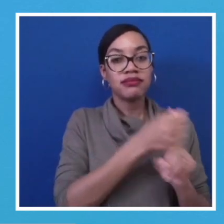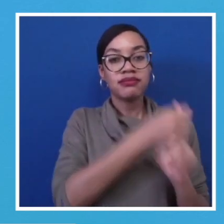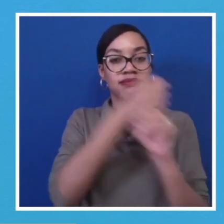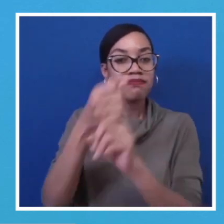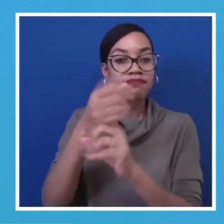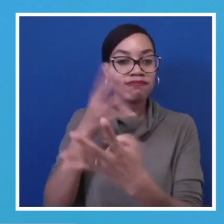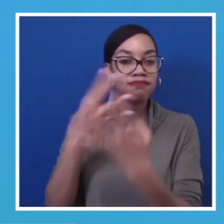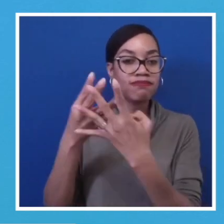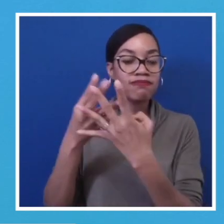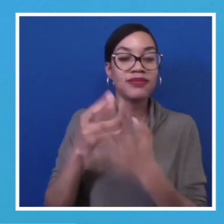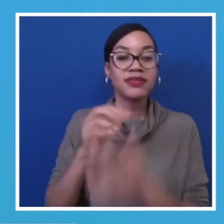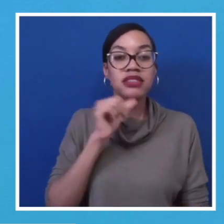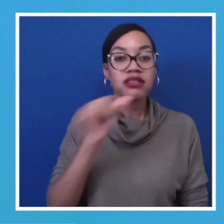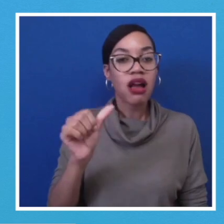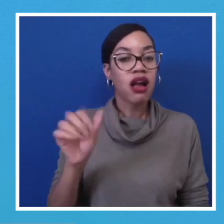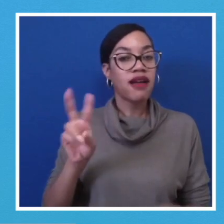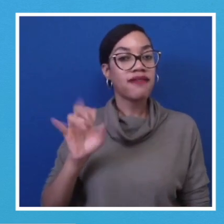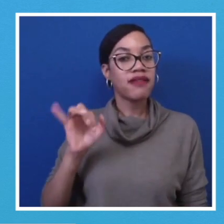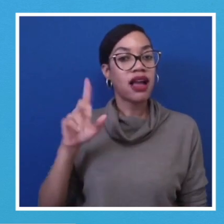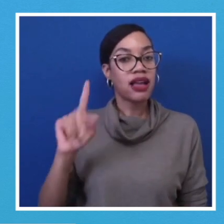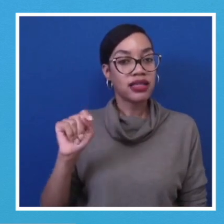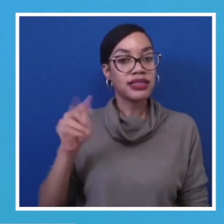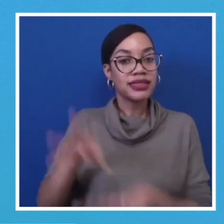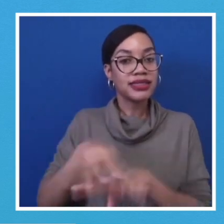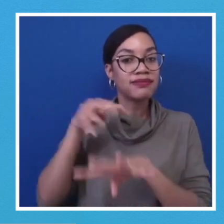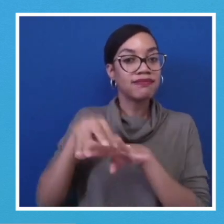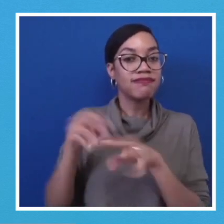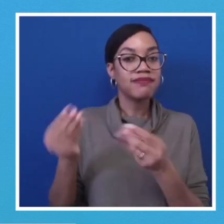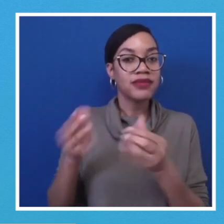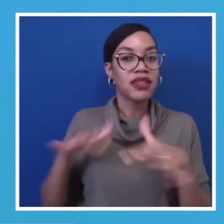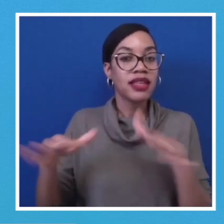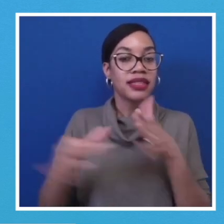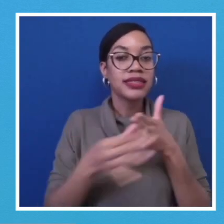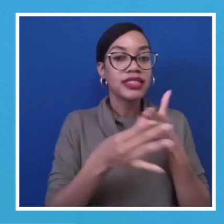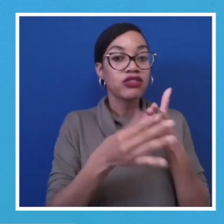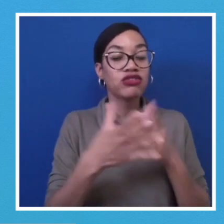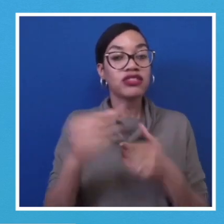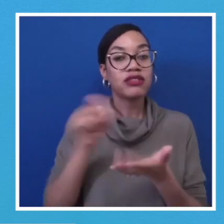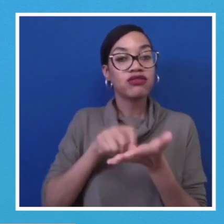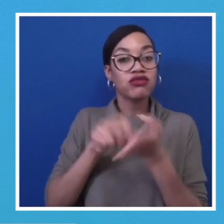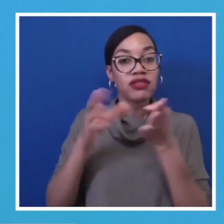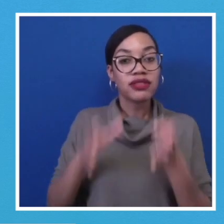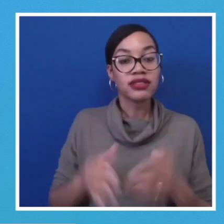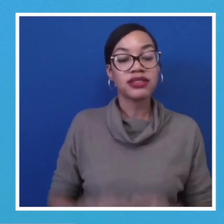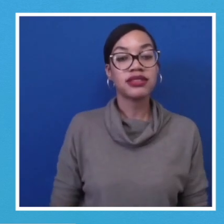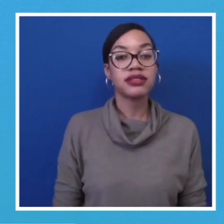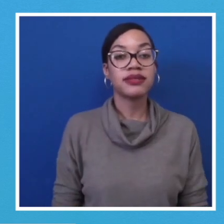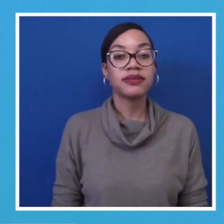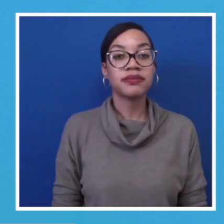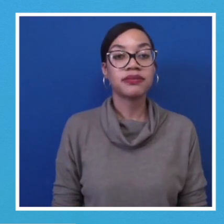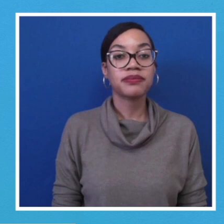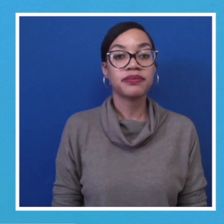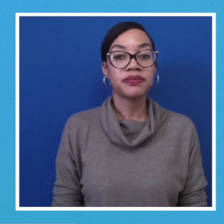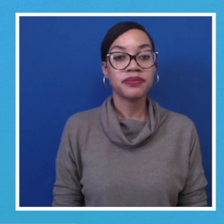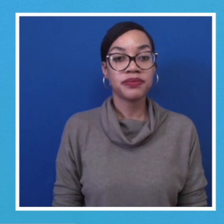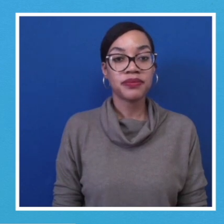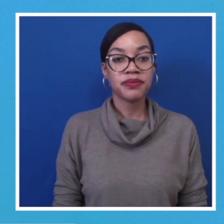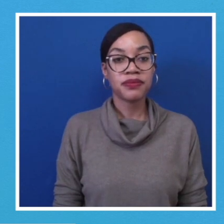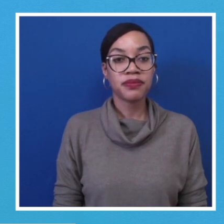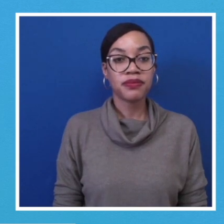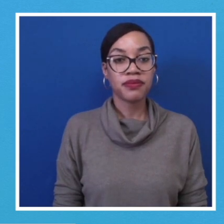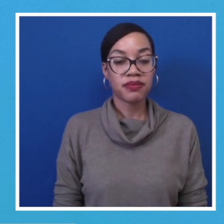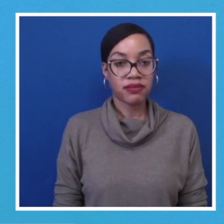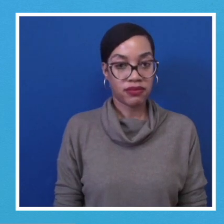and journalists. You're trespassing on Wet'suwet'en land. Publicly,